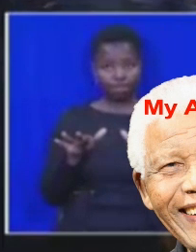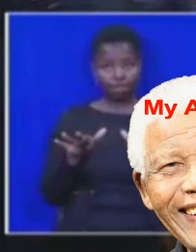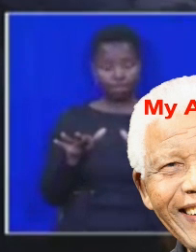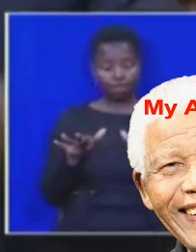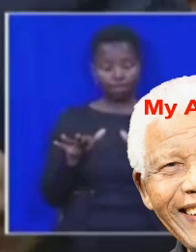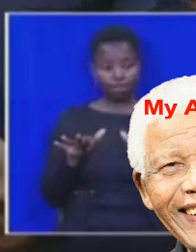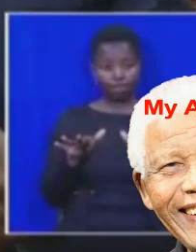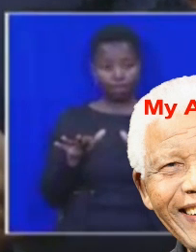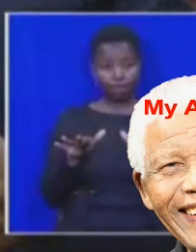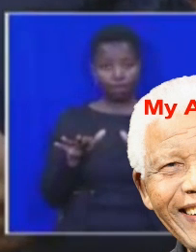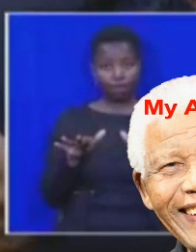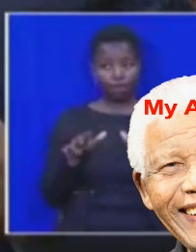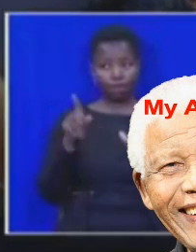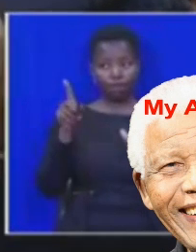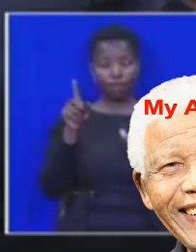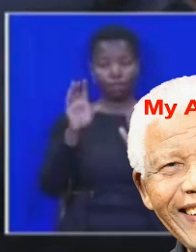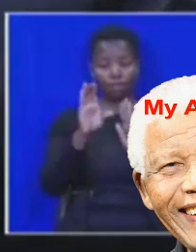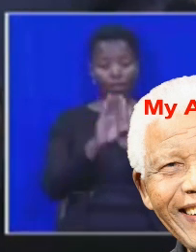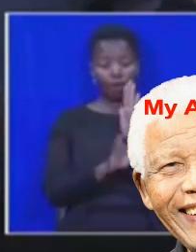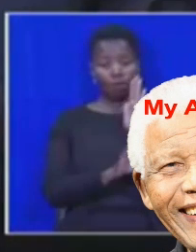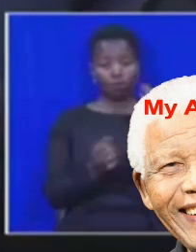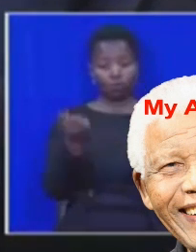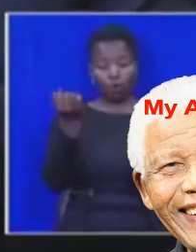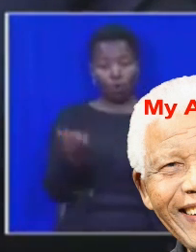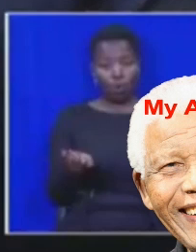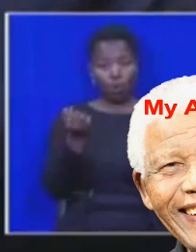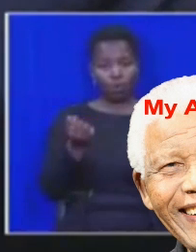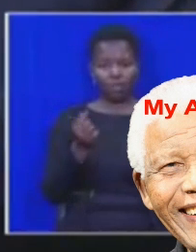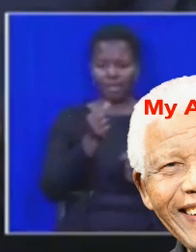the Concord has not said,